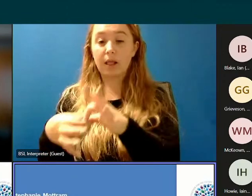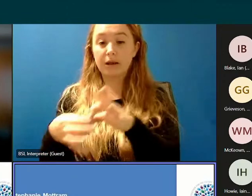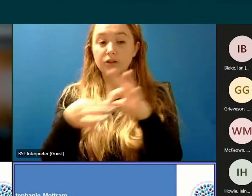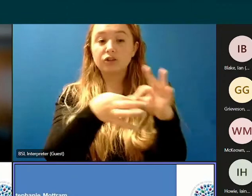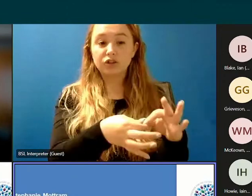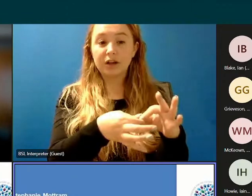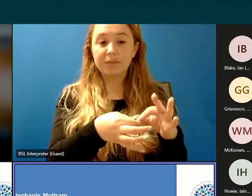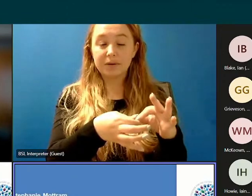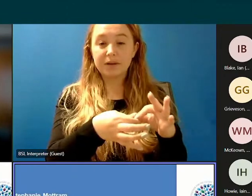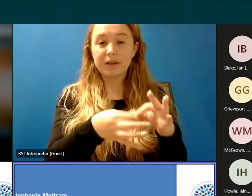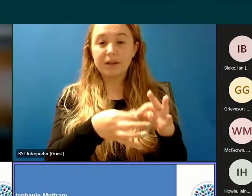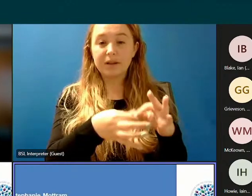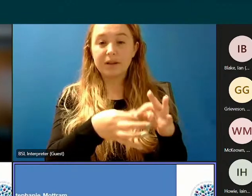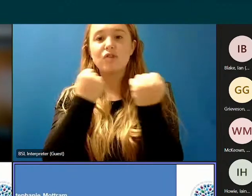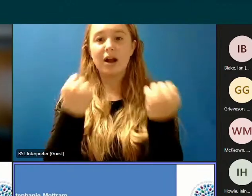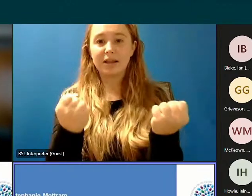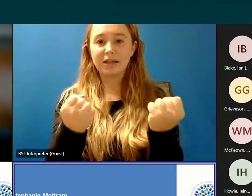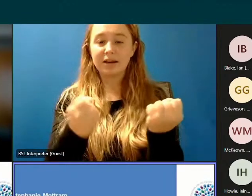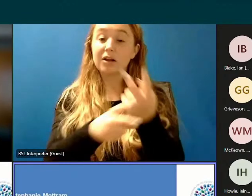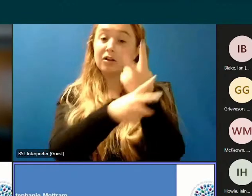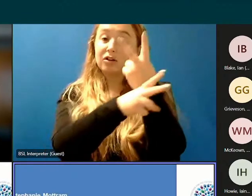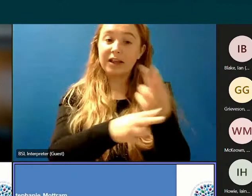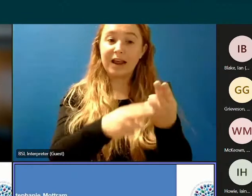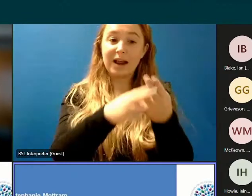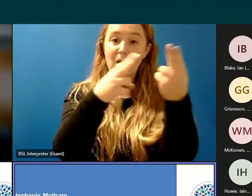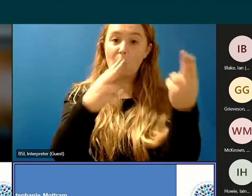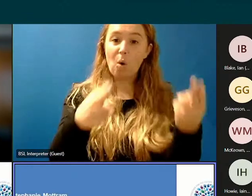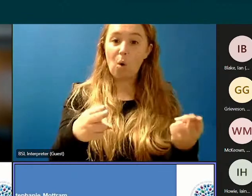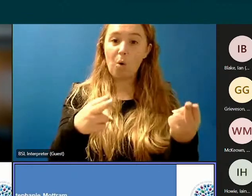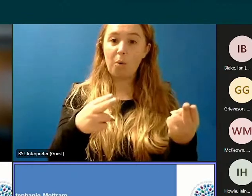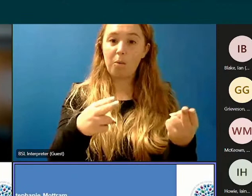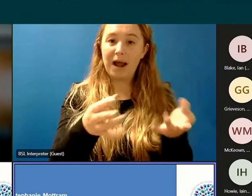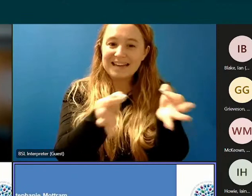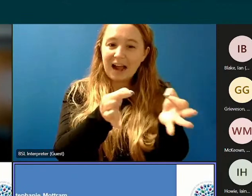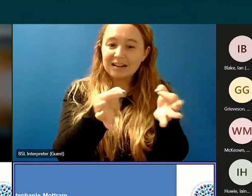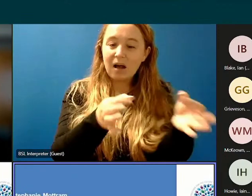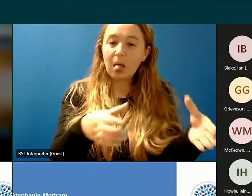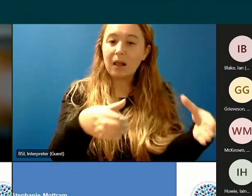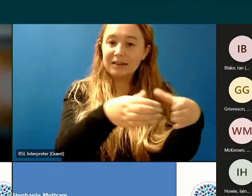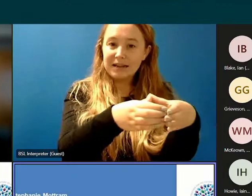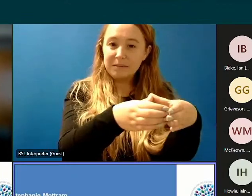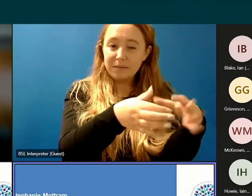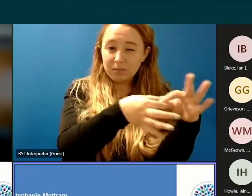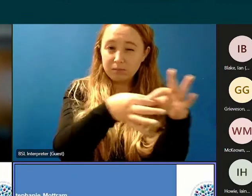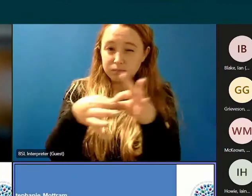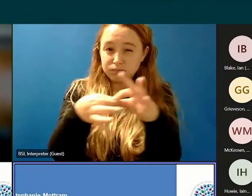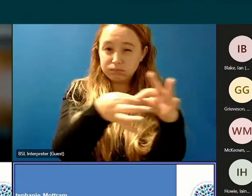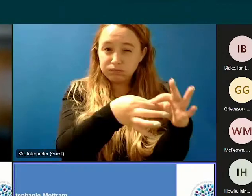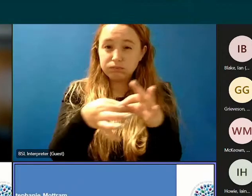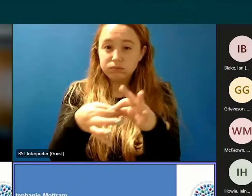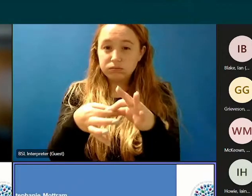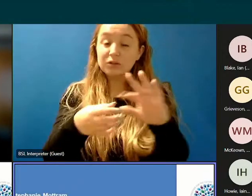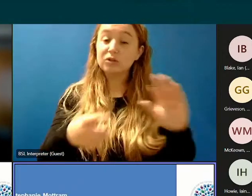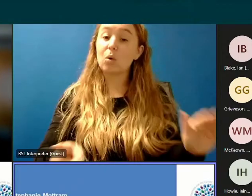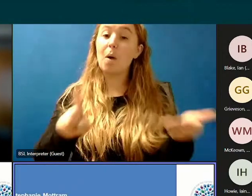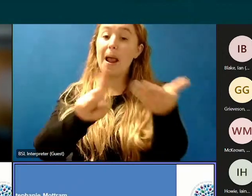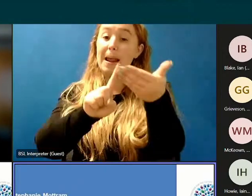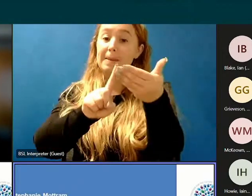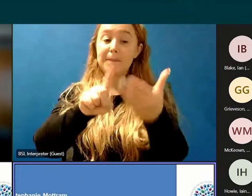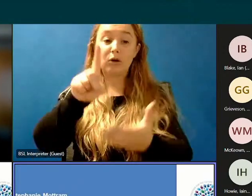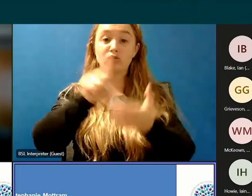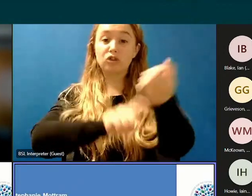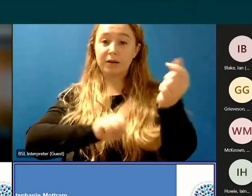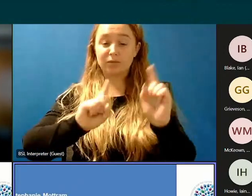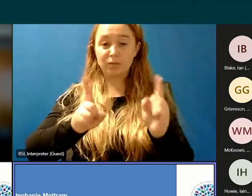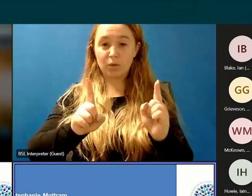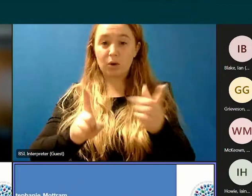have been strengthened because that care home tactical team works very, very closely. Our aim and objective is to sustain